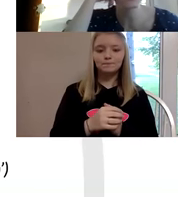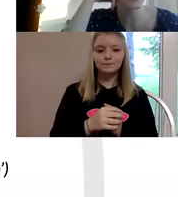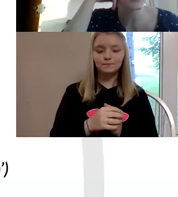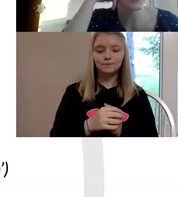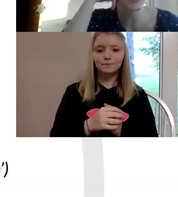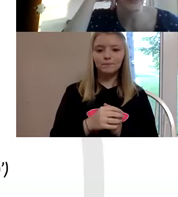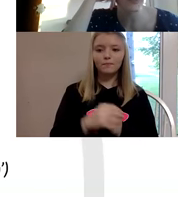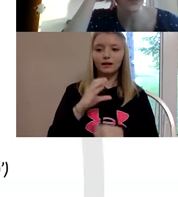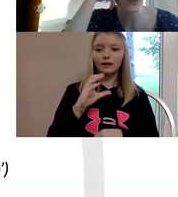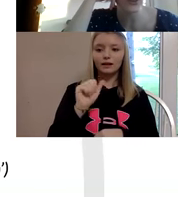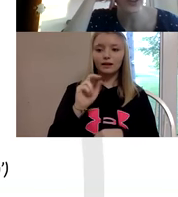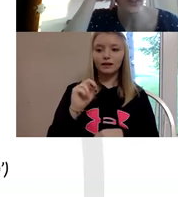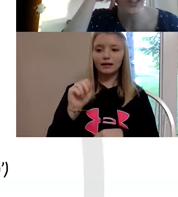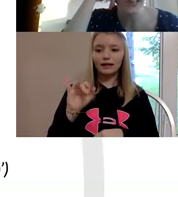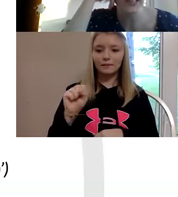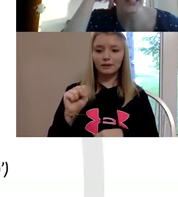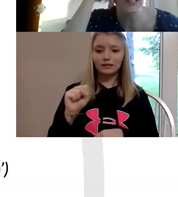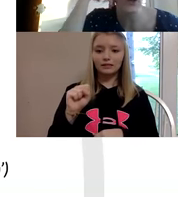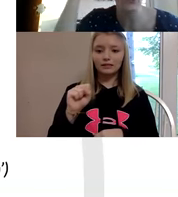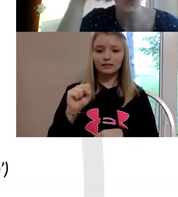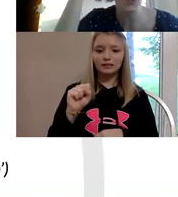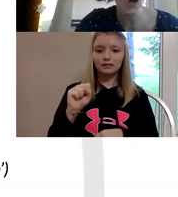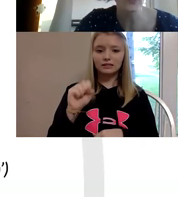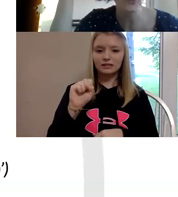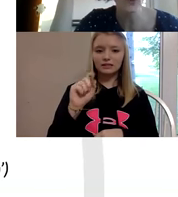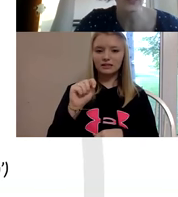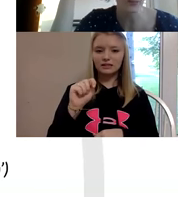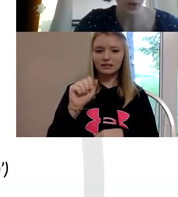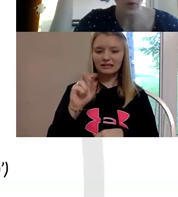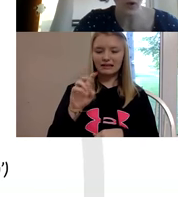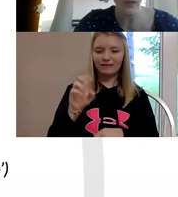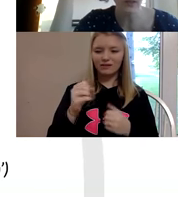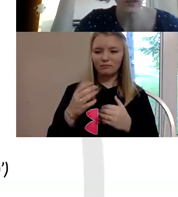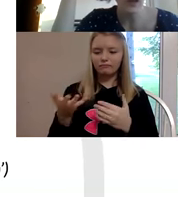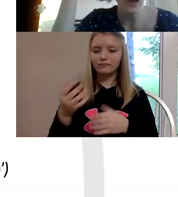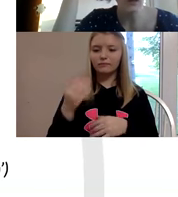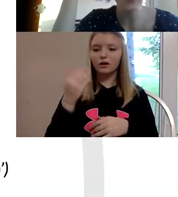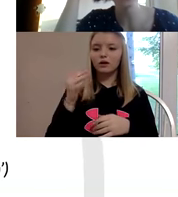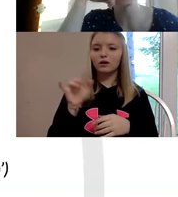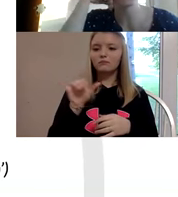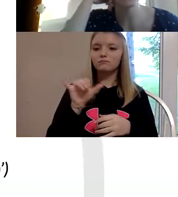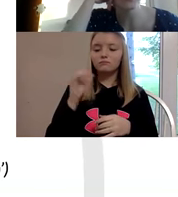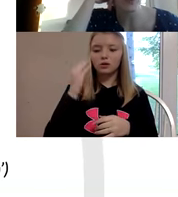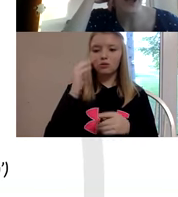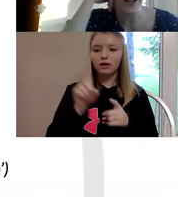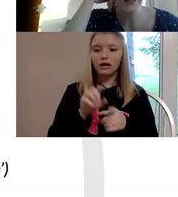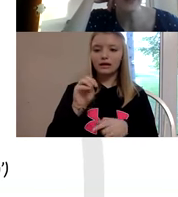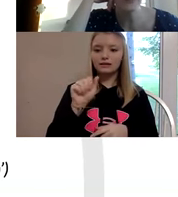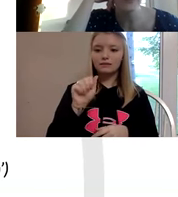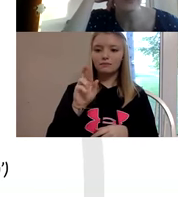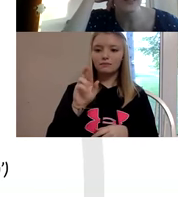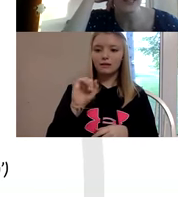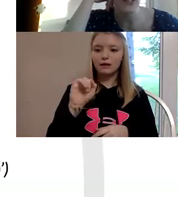cannabis stevia, or whatever that is, also known as marijuana, is grown for the